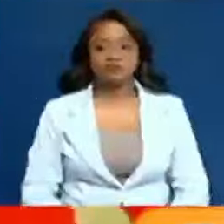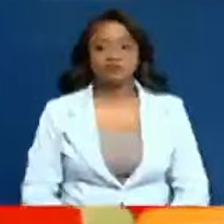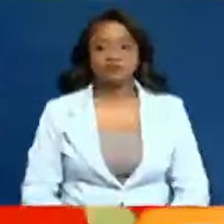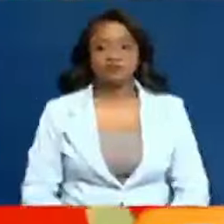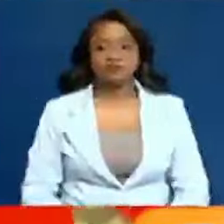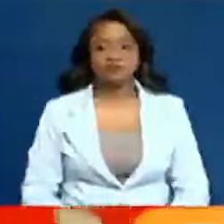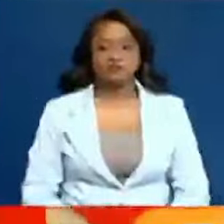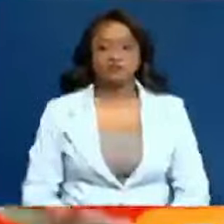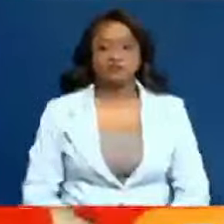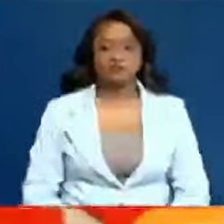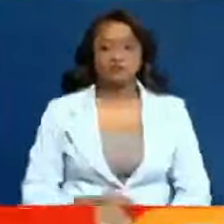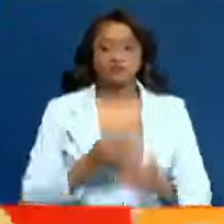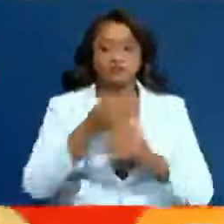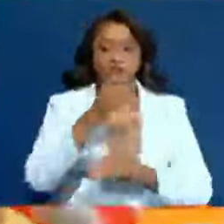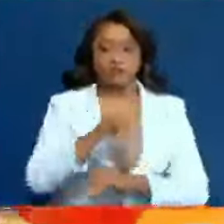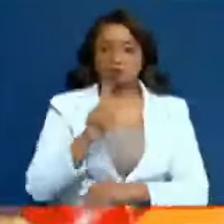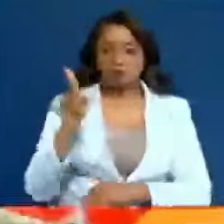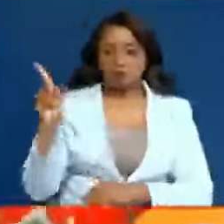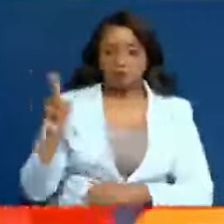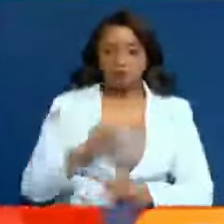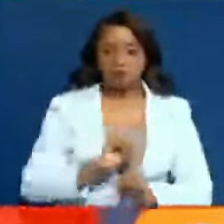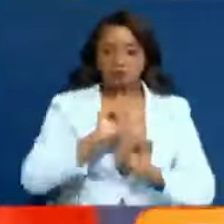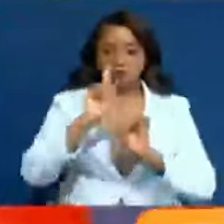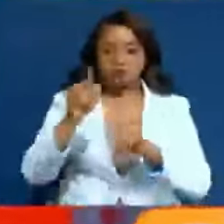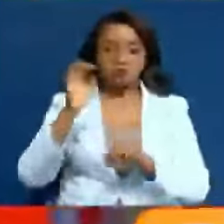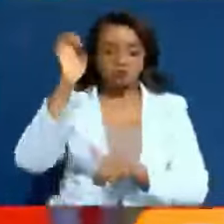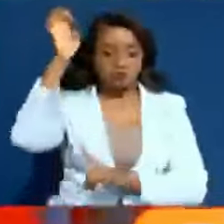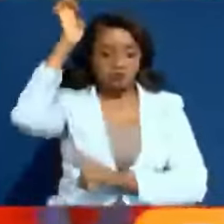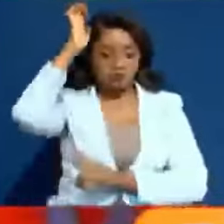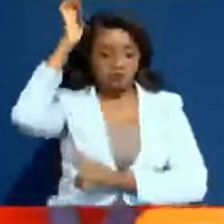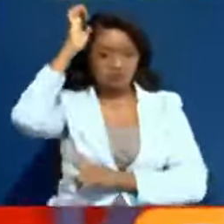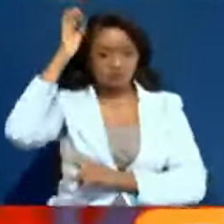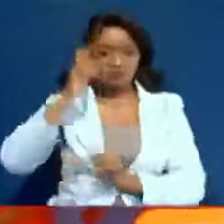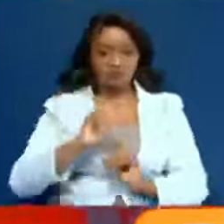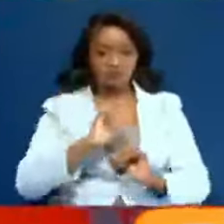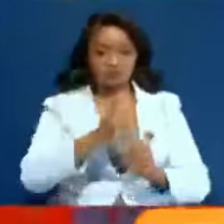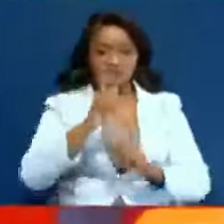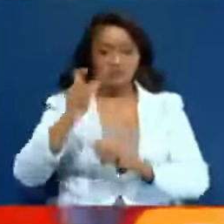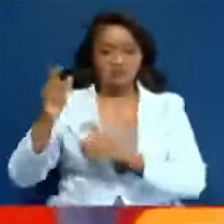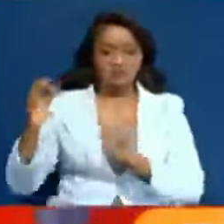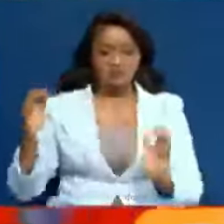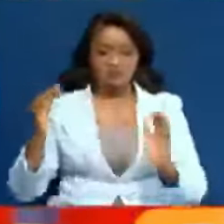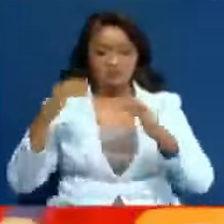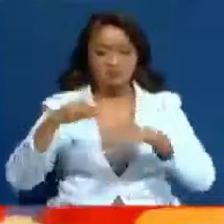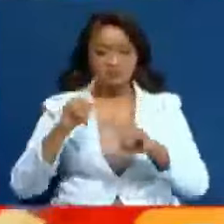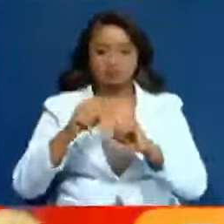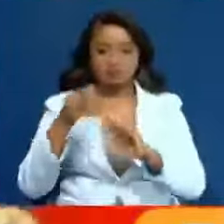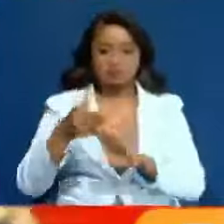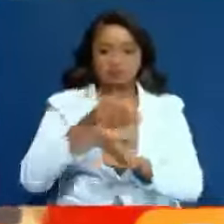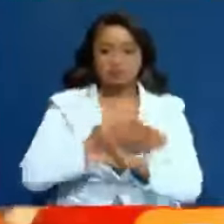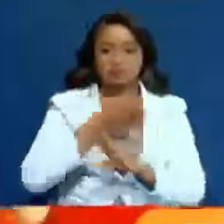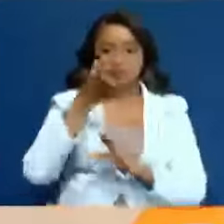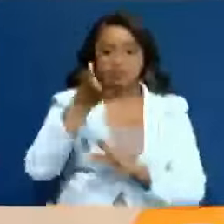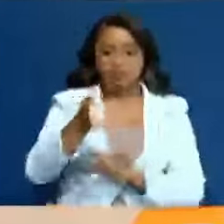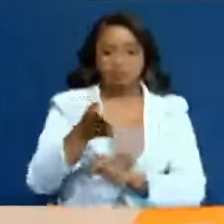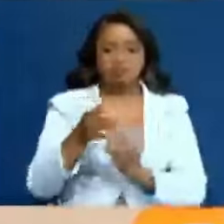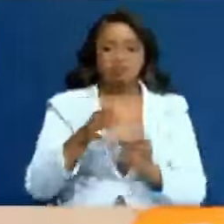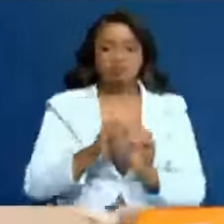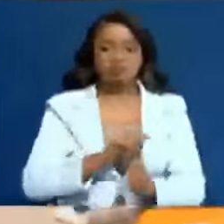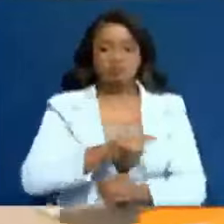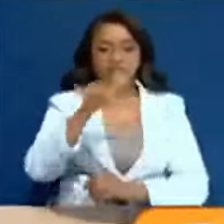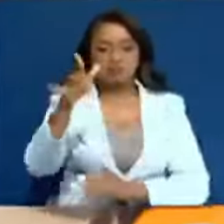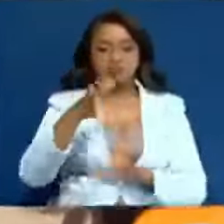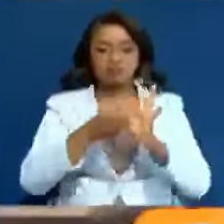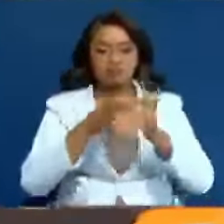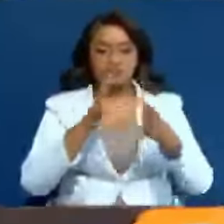The athletes then made their way to the Eldoret State Lodge for the recognition and awards ceremony. Before going for the Olympic Games, the team captains